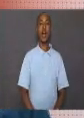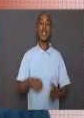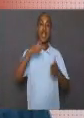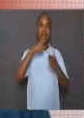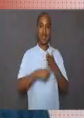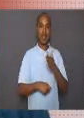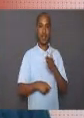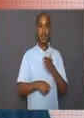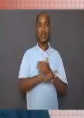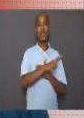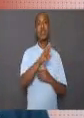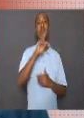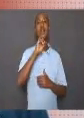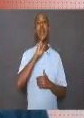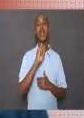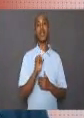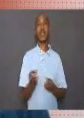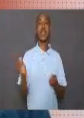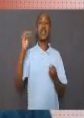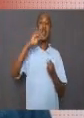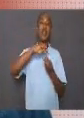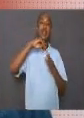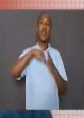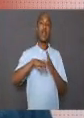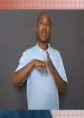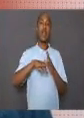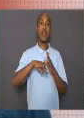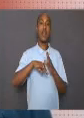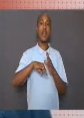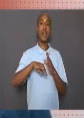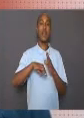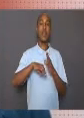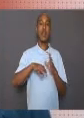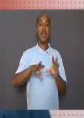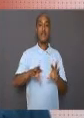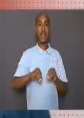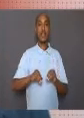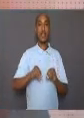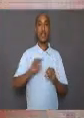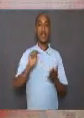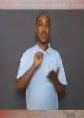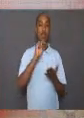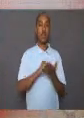result, there is an increase in the effective nuclear charge.